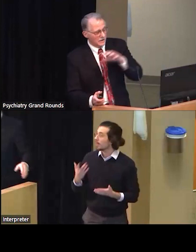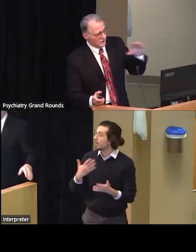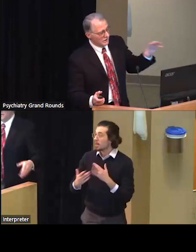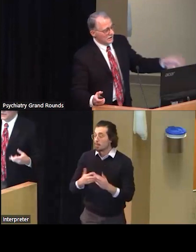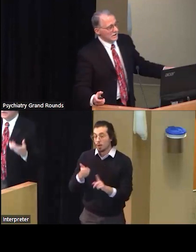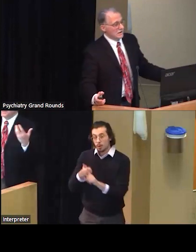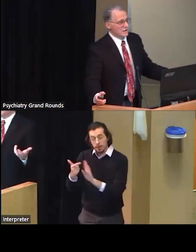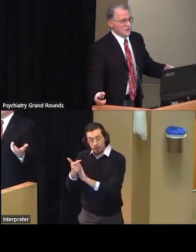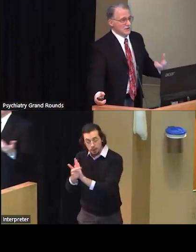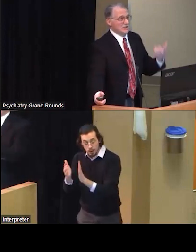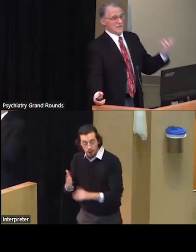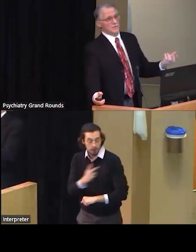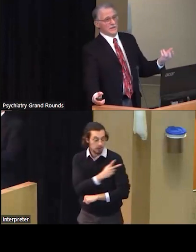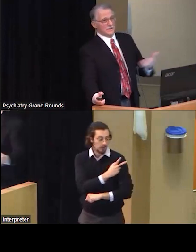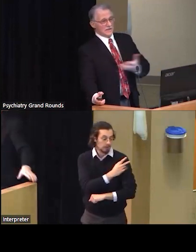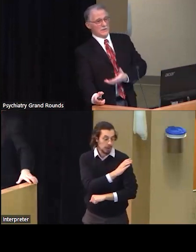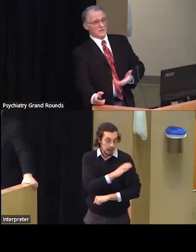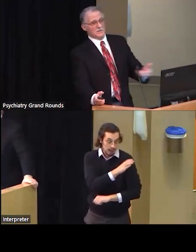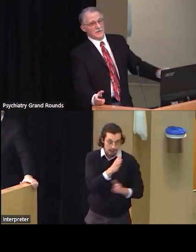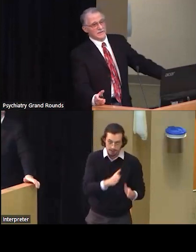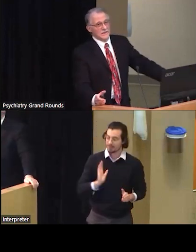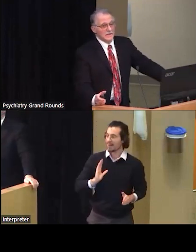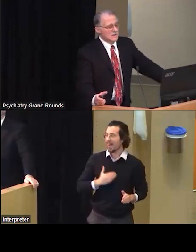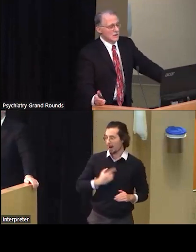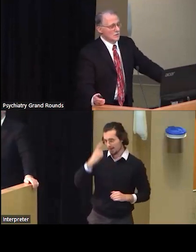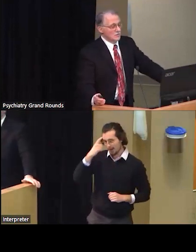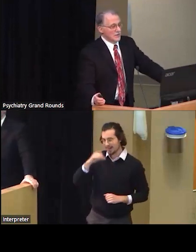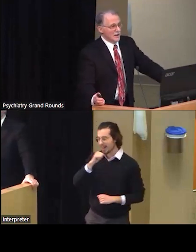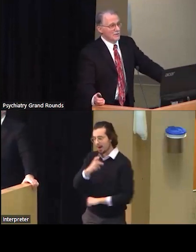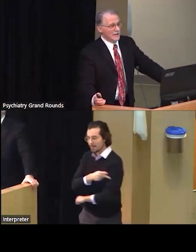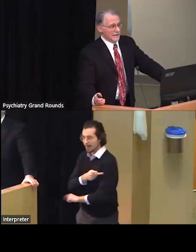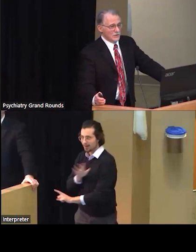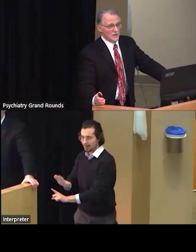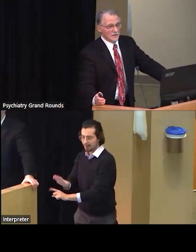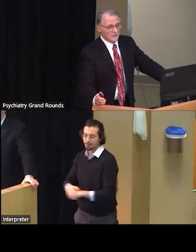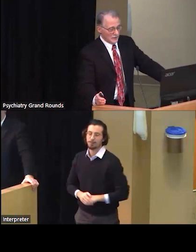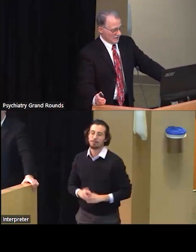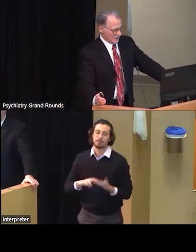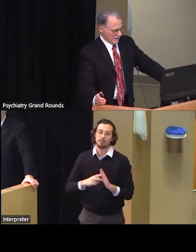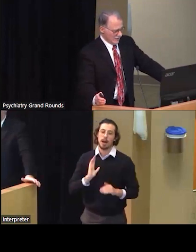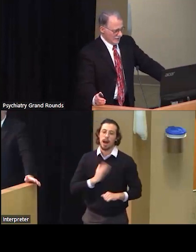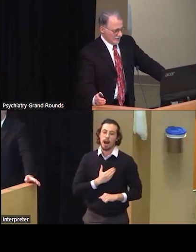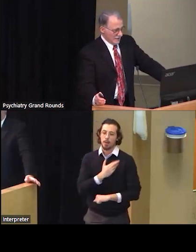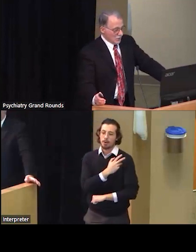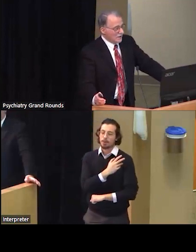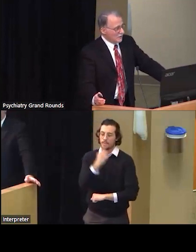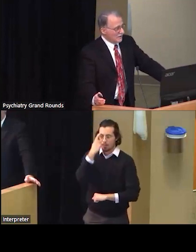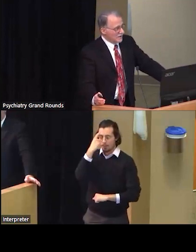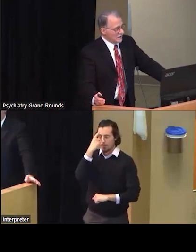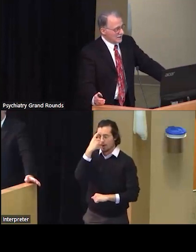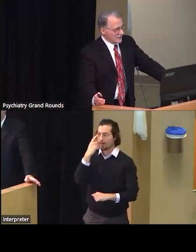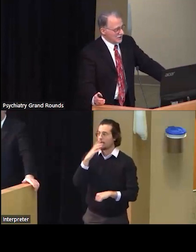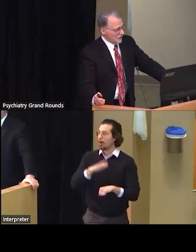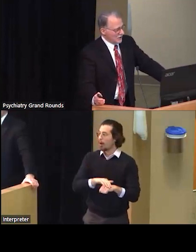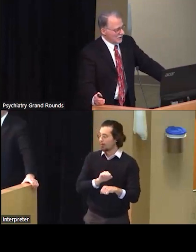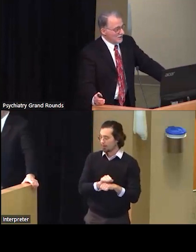you're an attorney or clinician, this is our brain. It's not a patient's brain. So Our brain on work, basically. What have